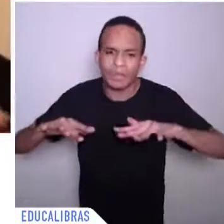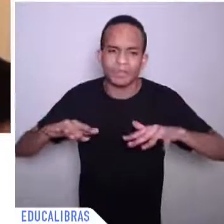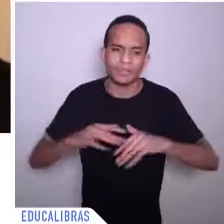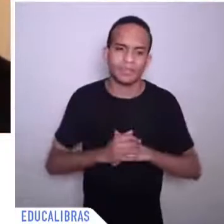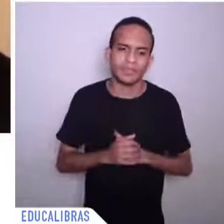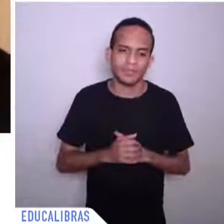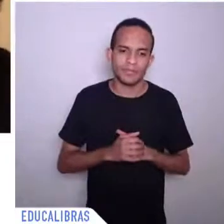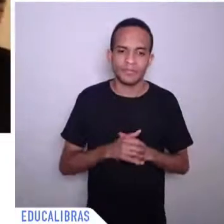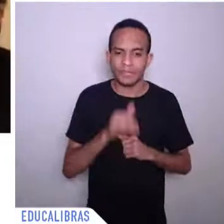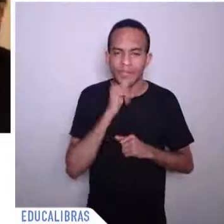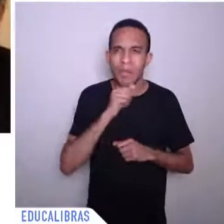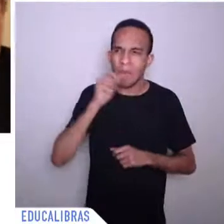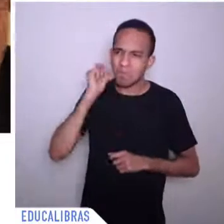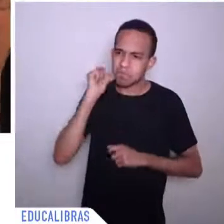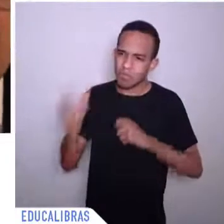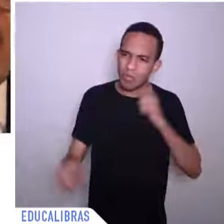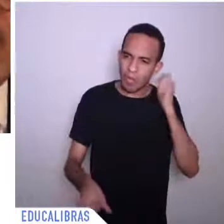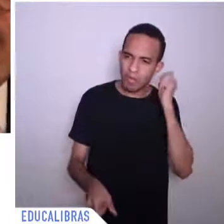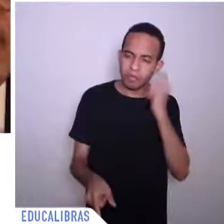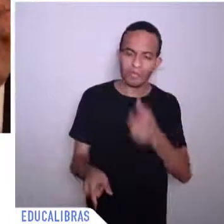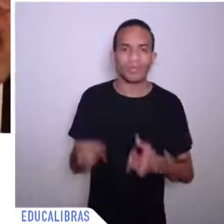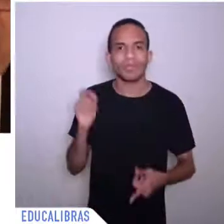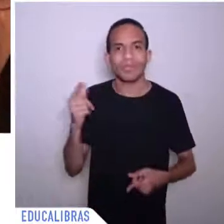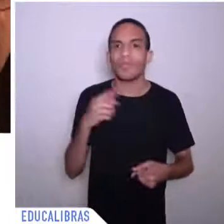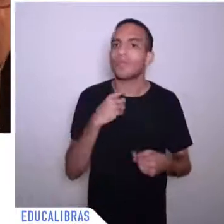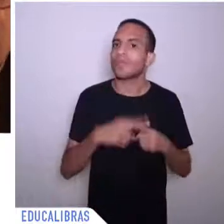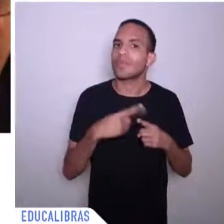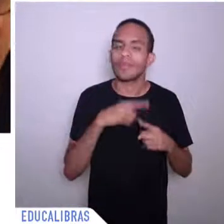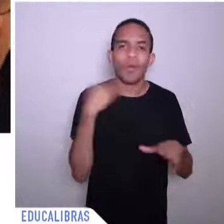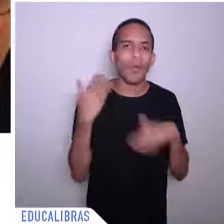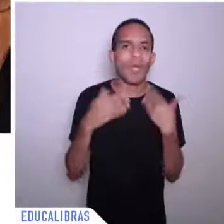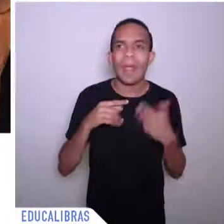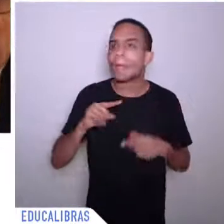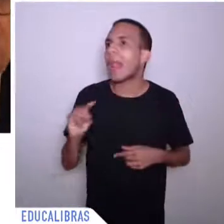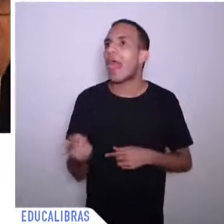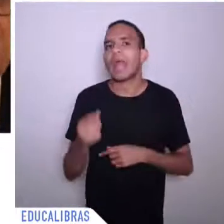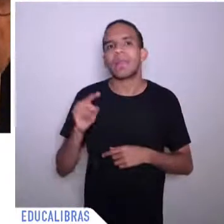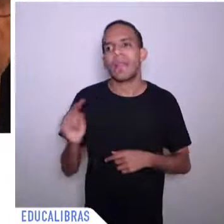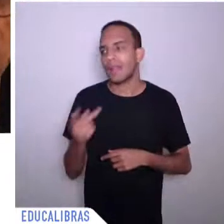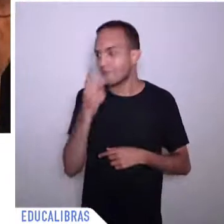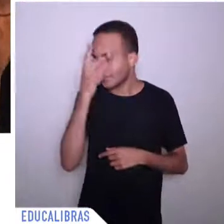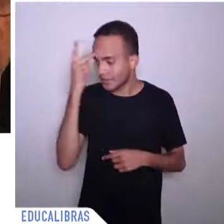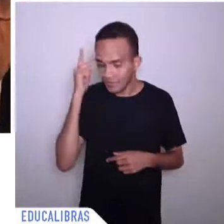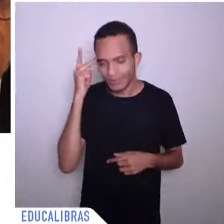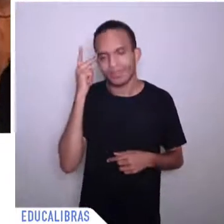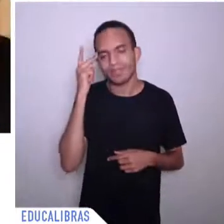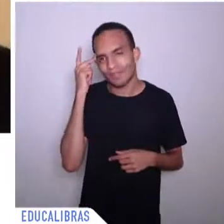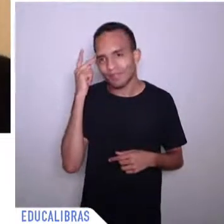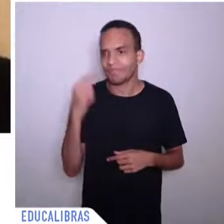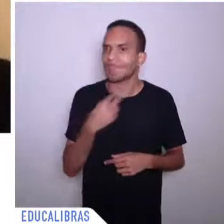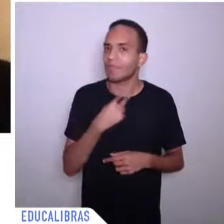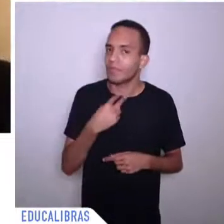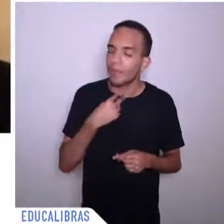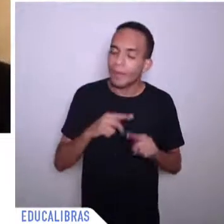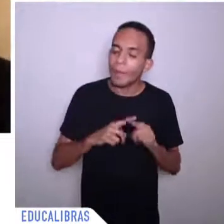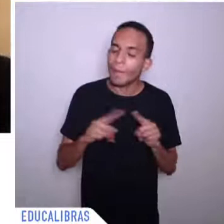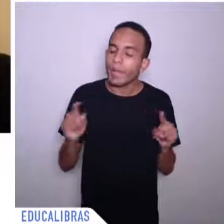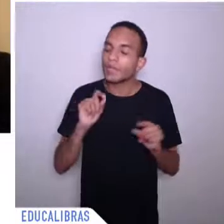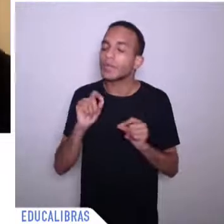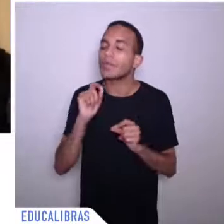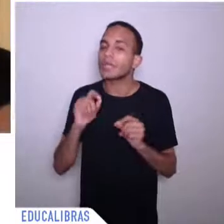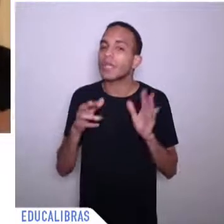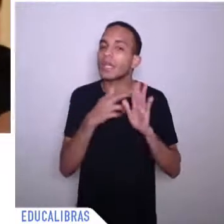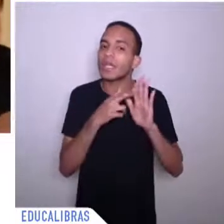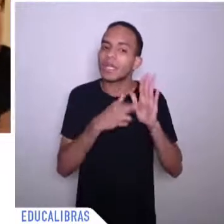um, the SWAT like army to get in here and take care of this. I cannot just